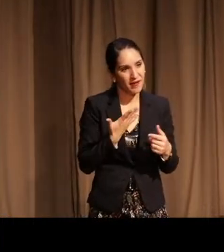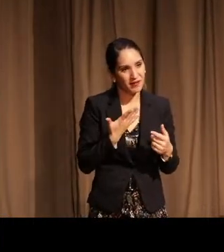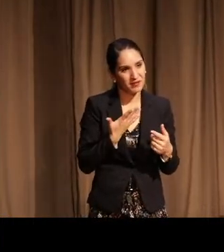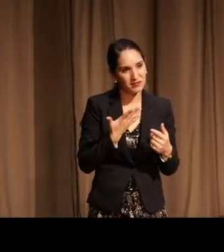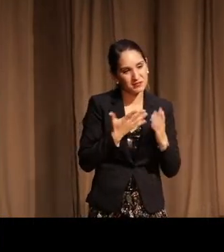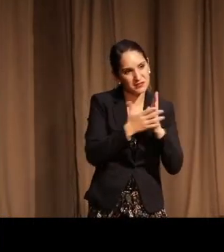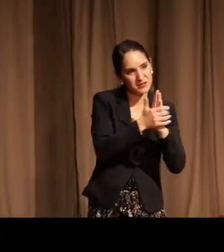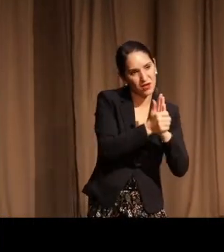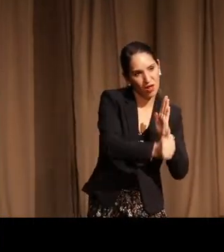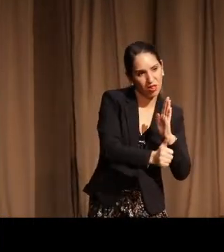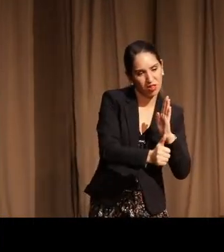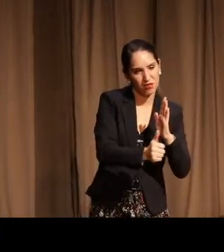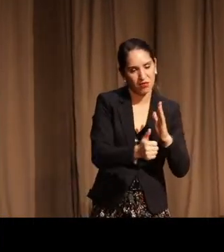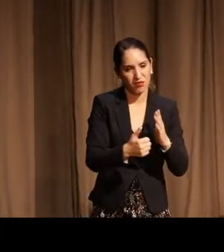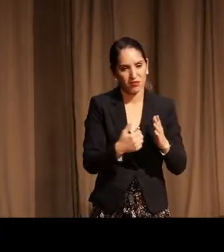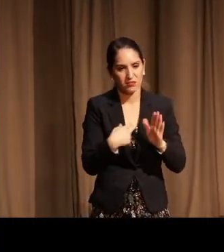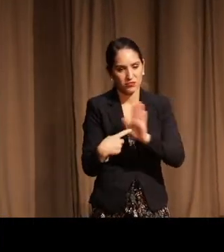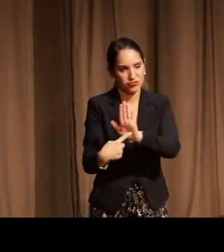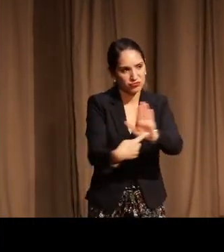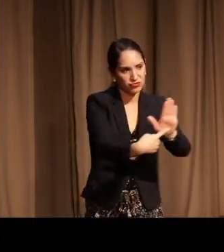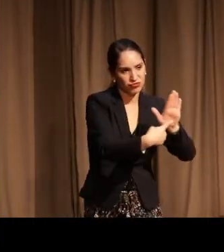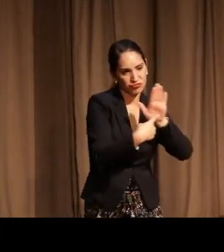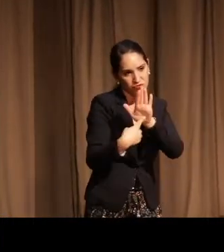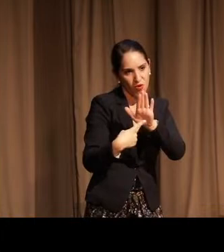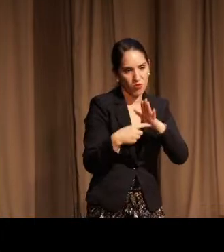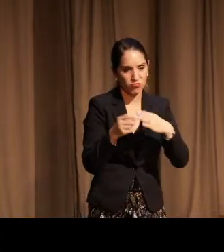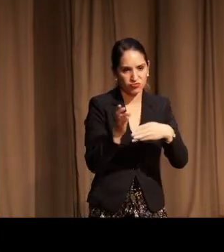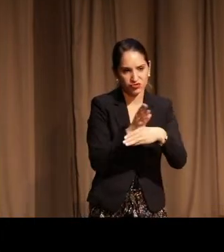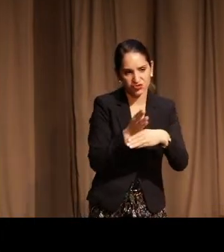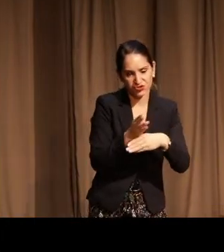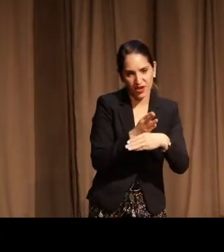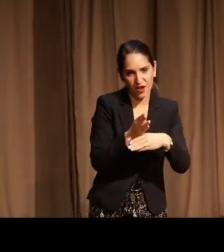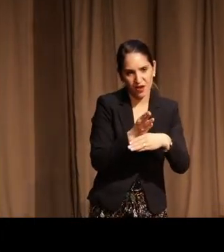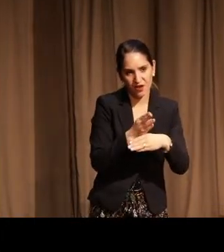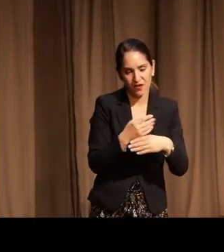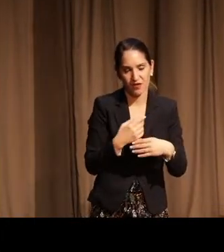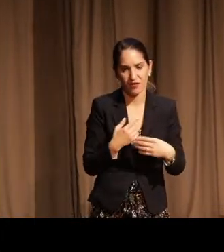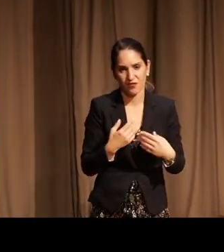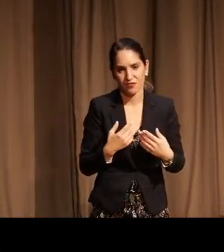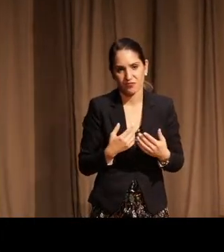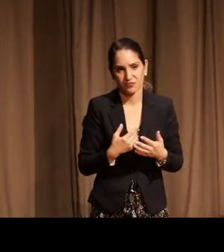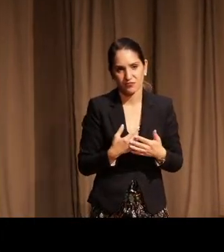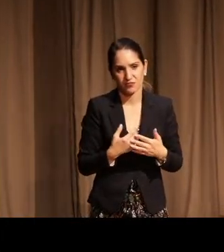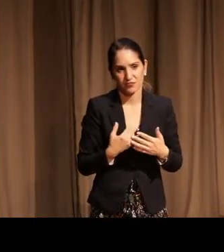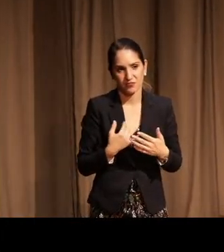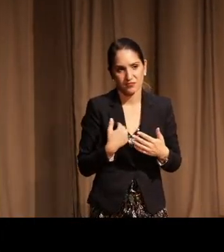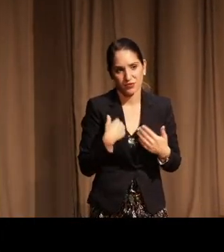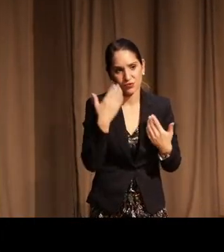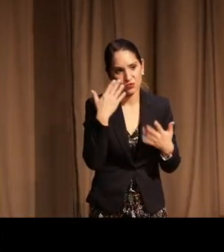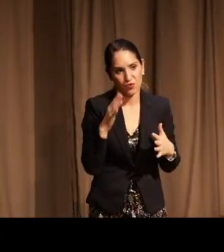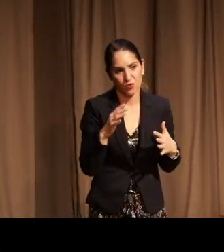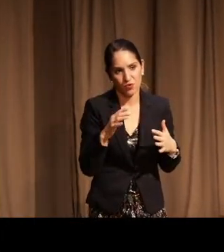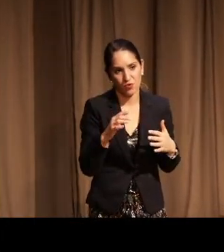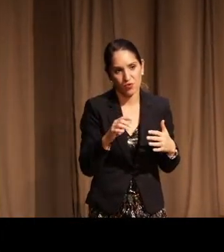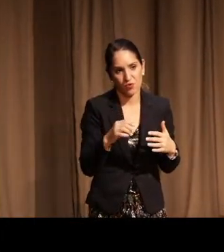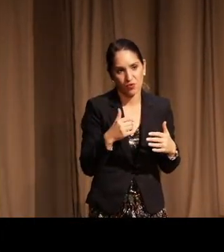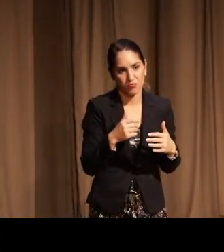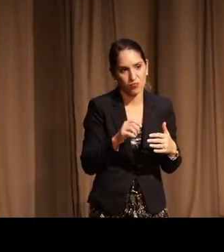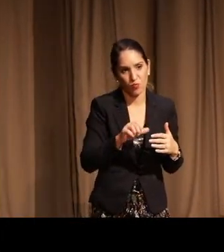talents with art to share, because I don't know how can I do another